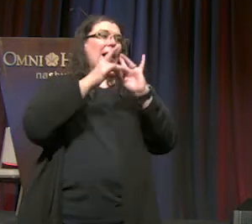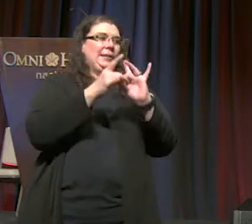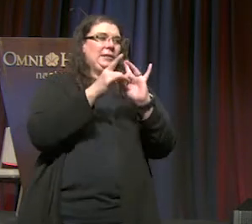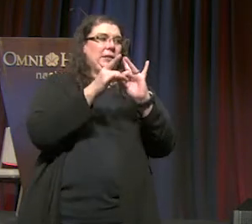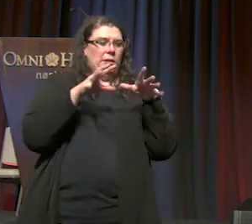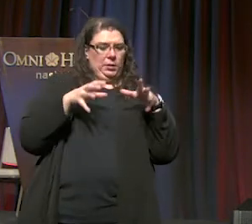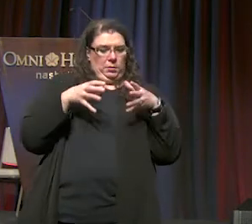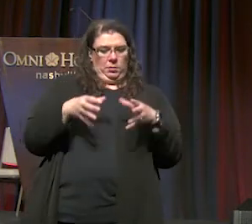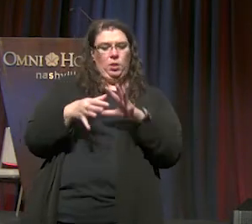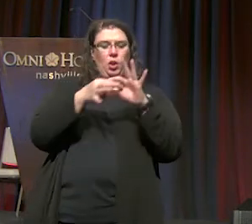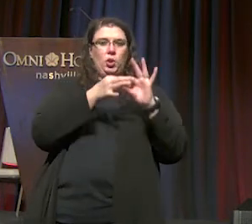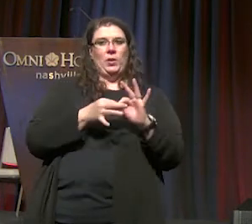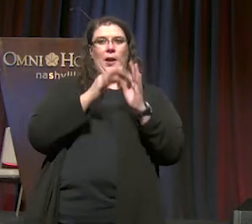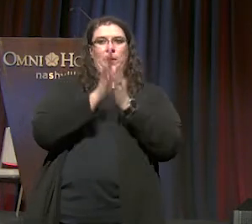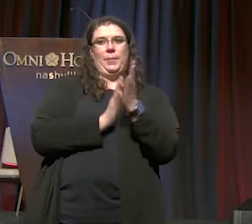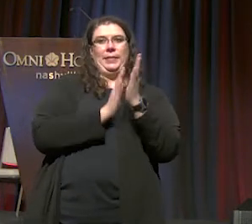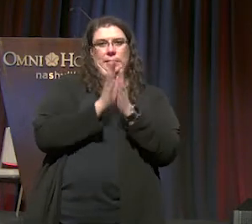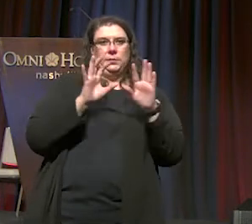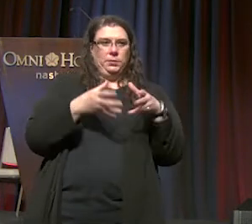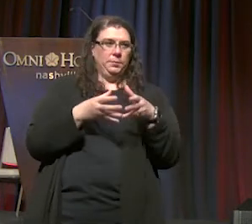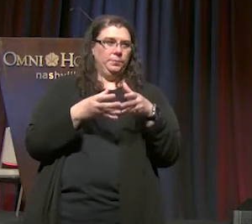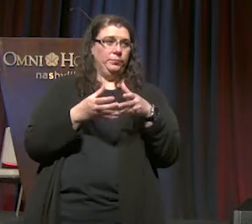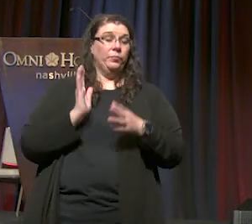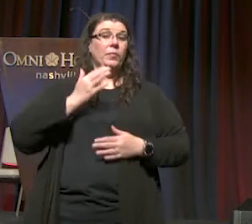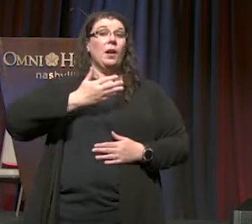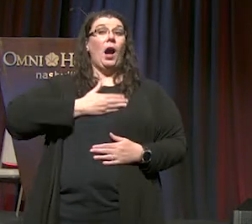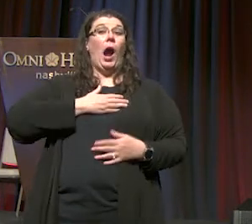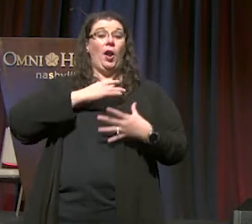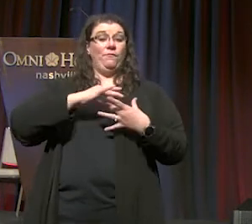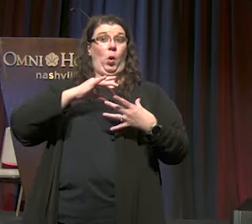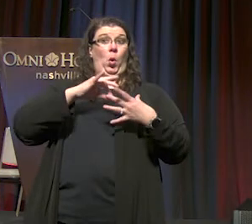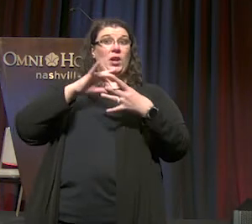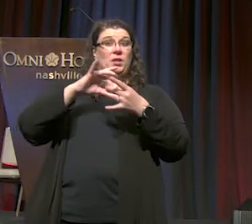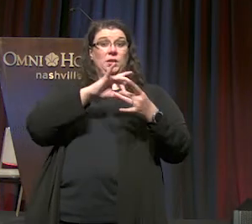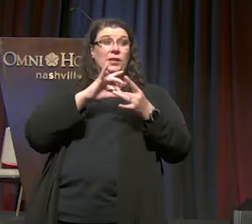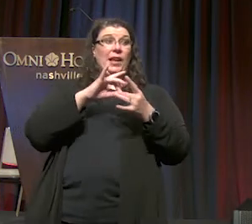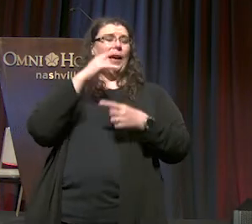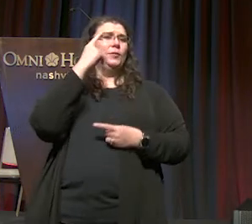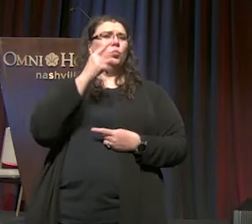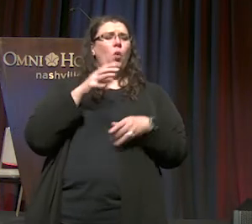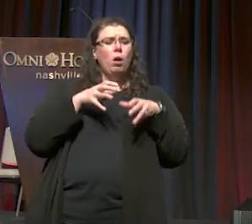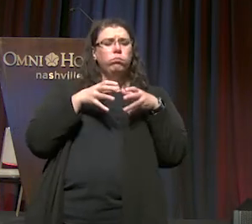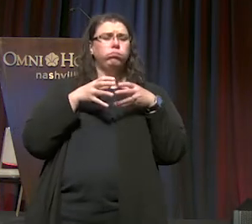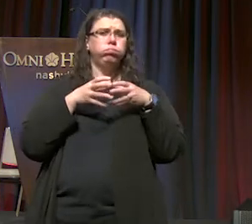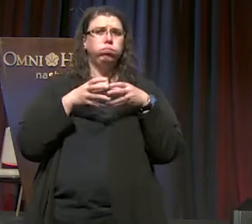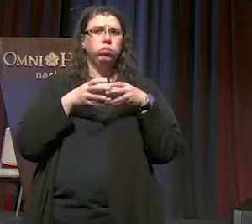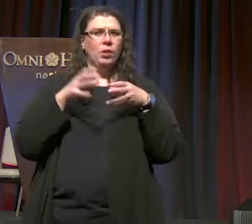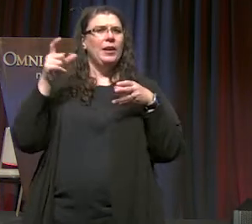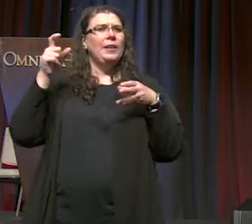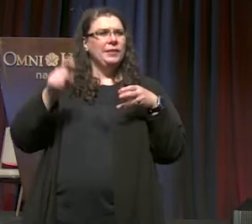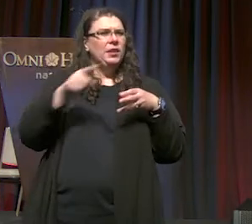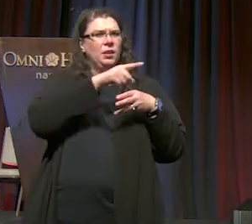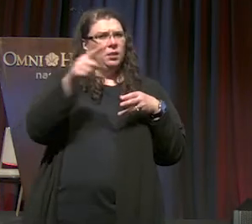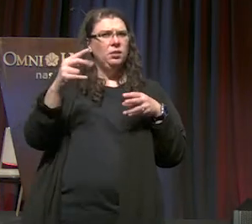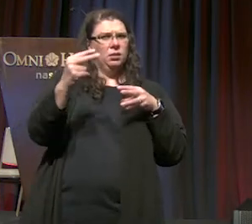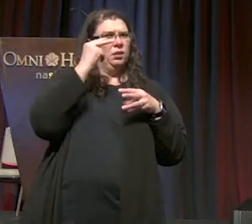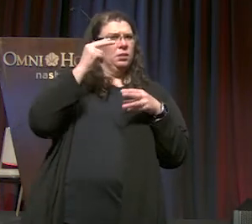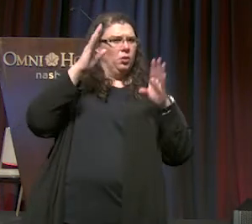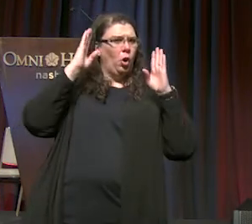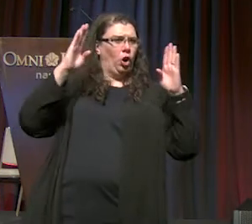United Methodist. Our voice as a central conference need to be heard and